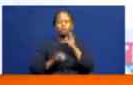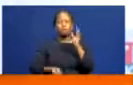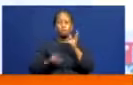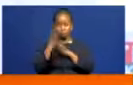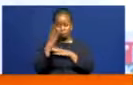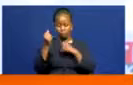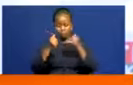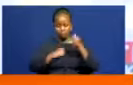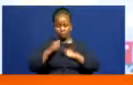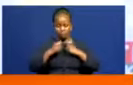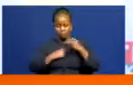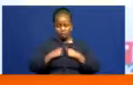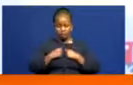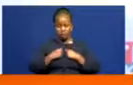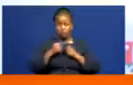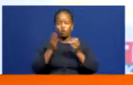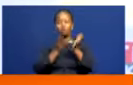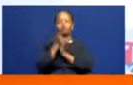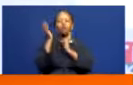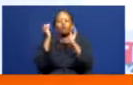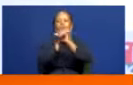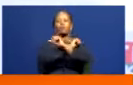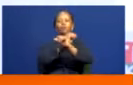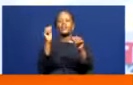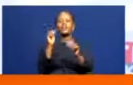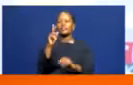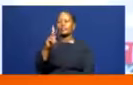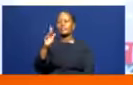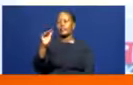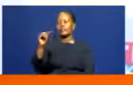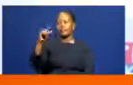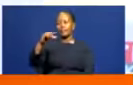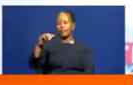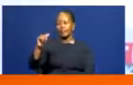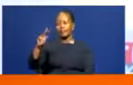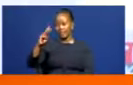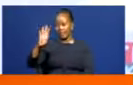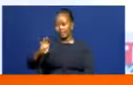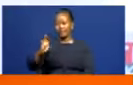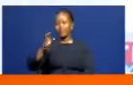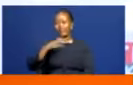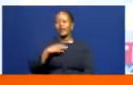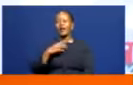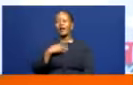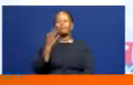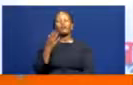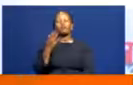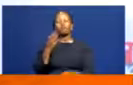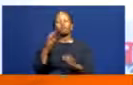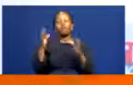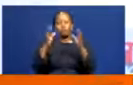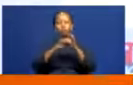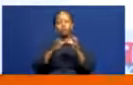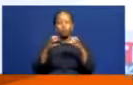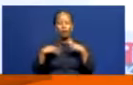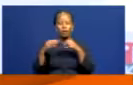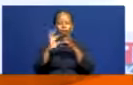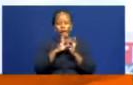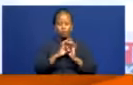Rwanda, through President Paul Kagame, has fostered the spirit of Pan-Africanism,